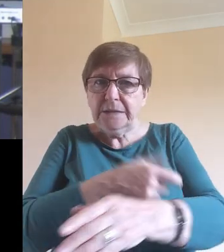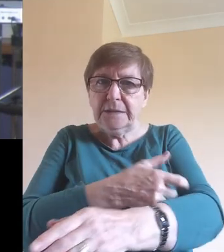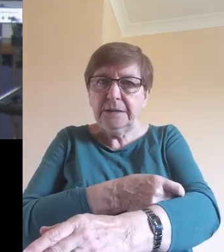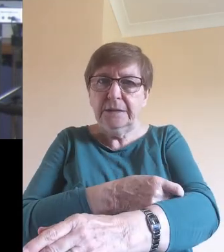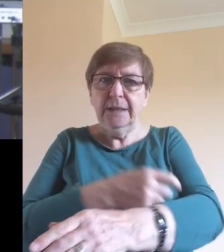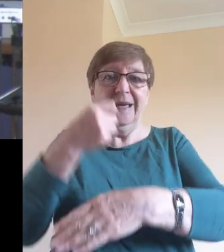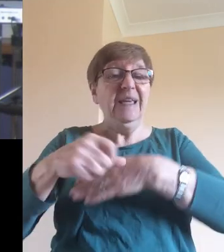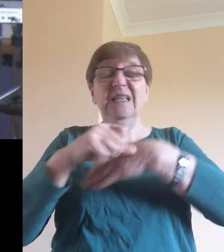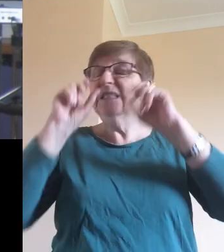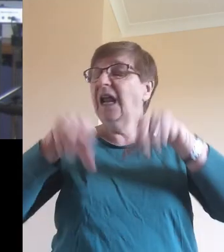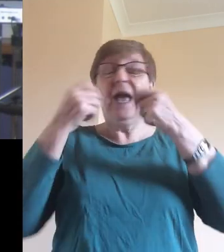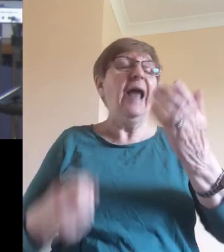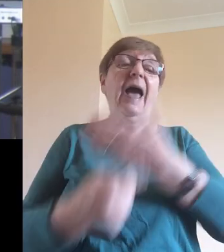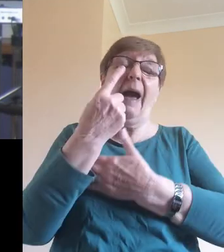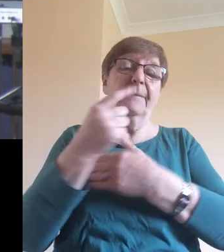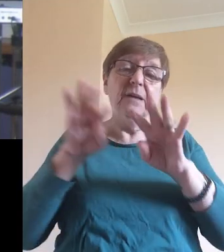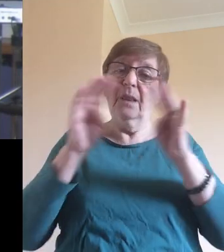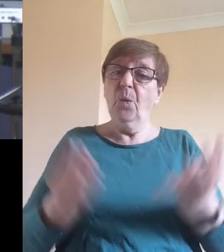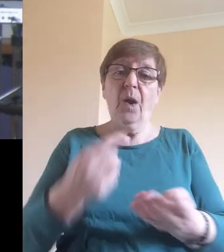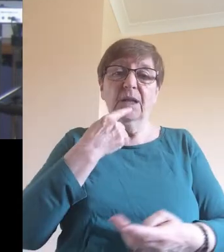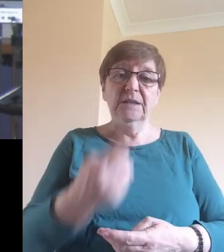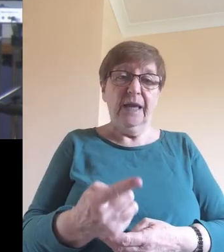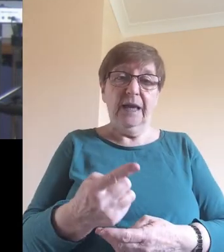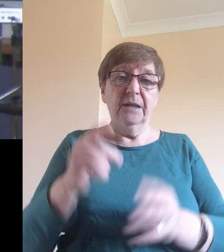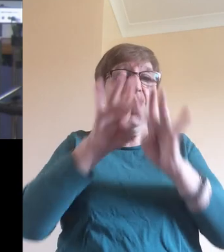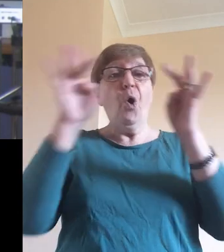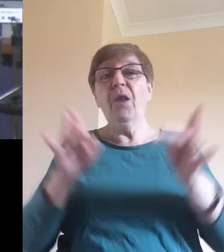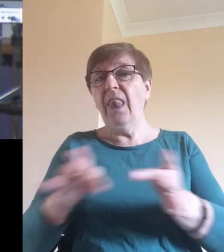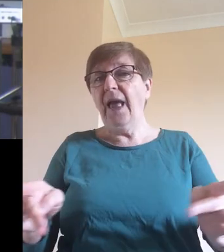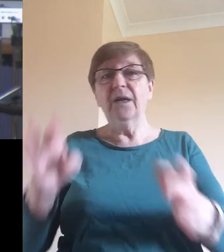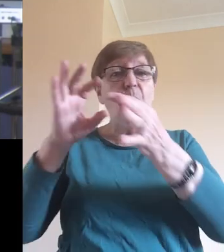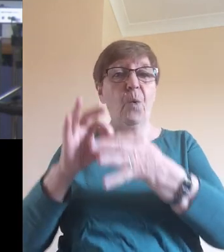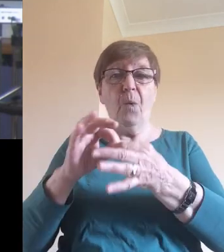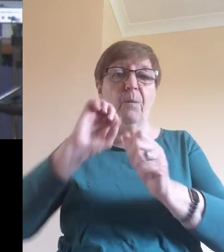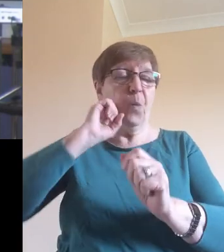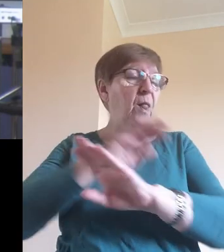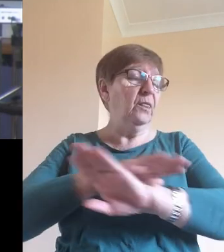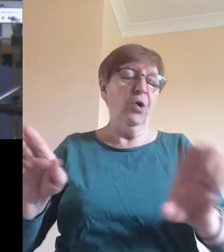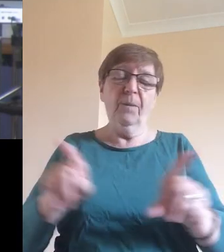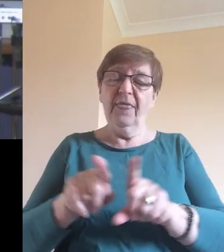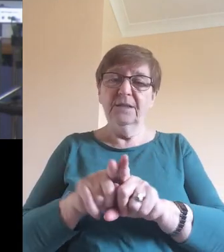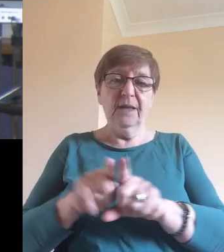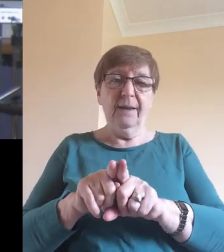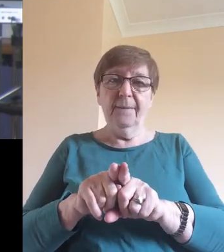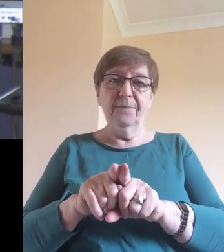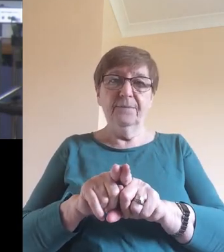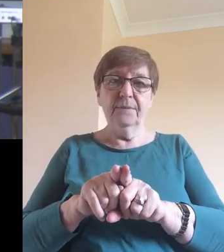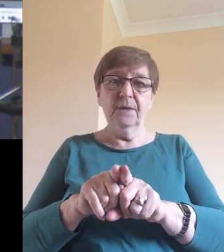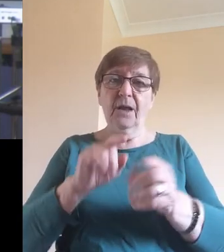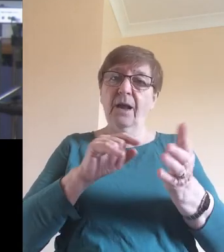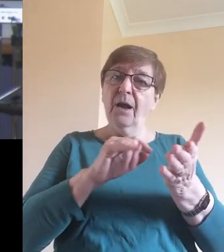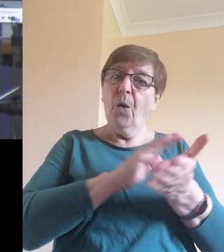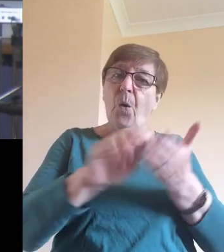can't happen this year, it proclaimed. Online and at home, it just won't be the same. Maundy